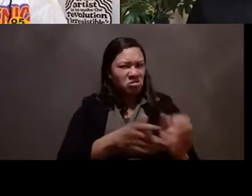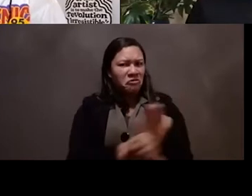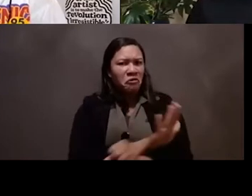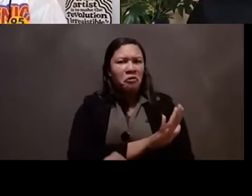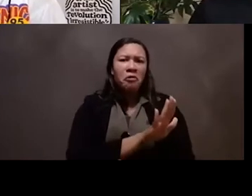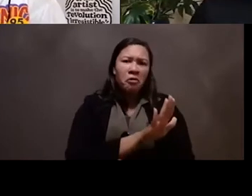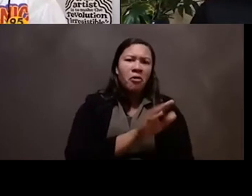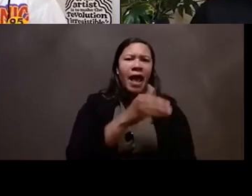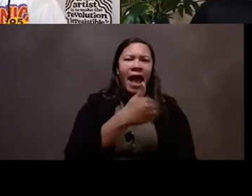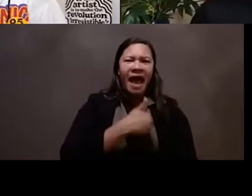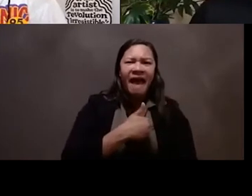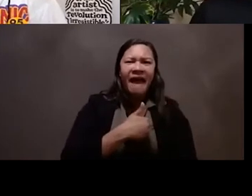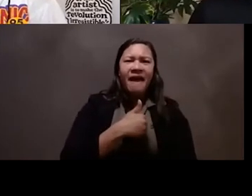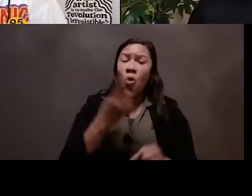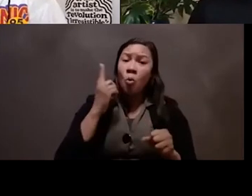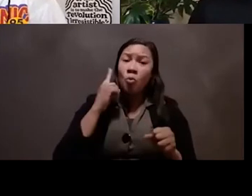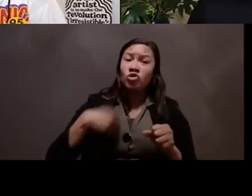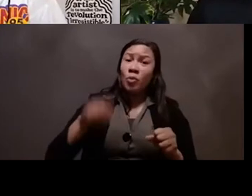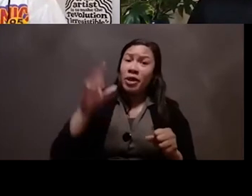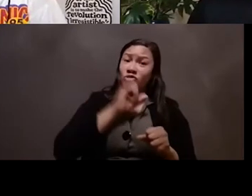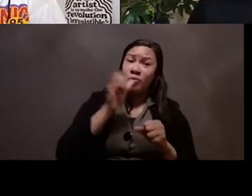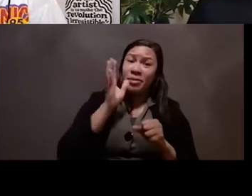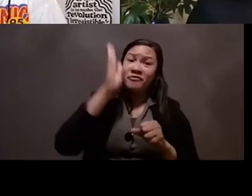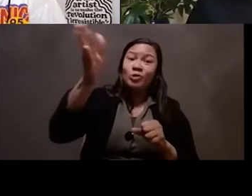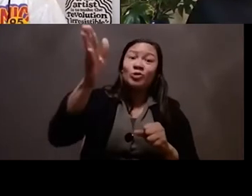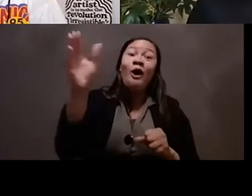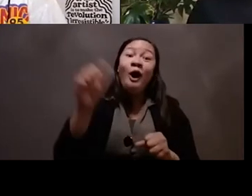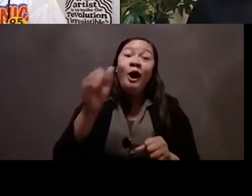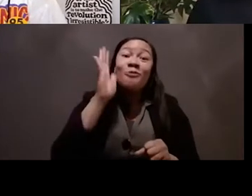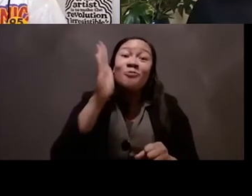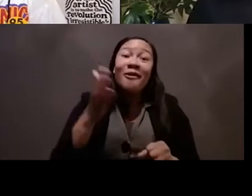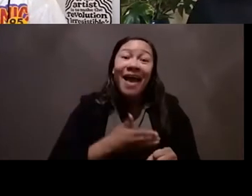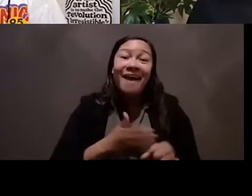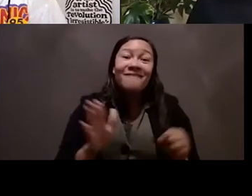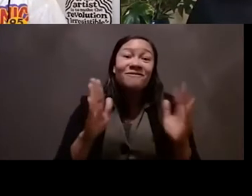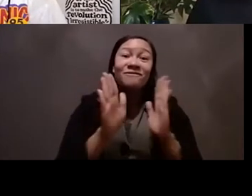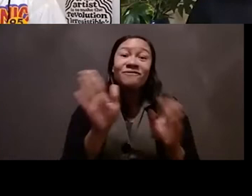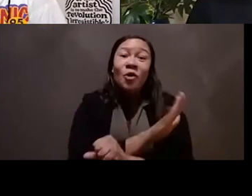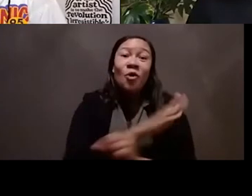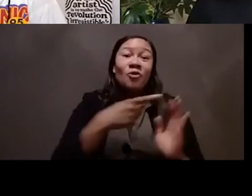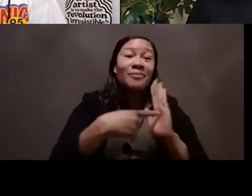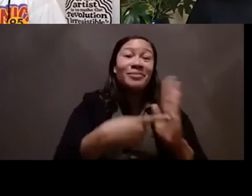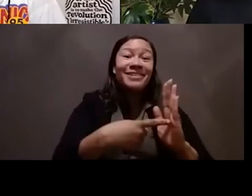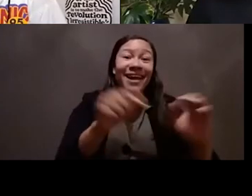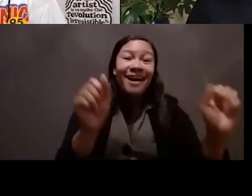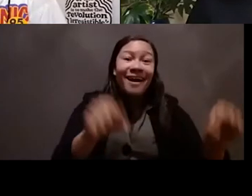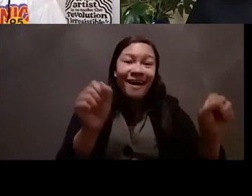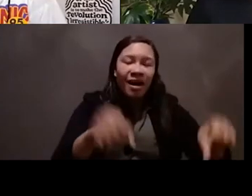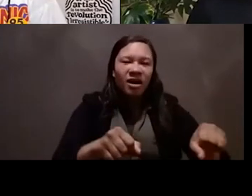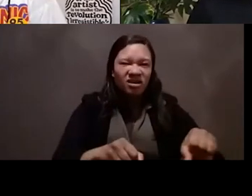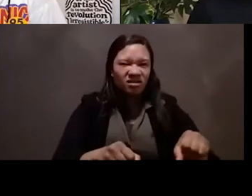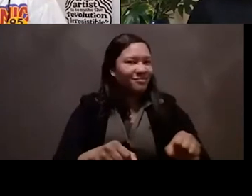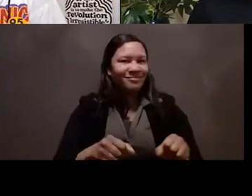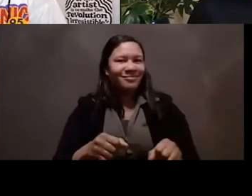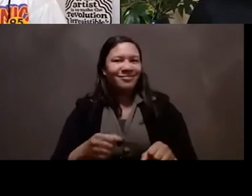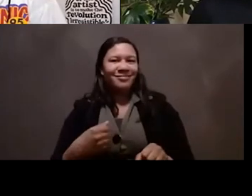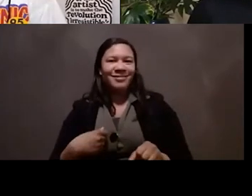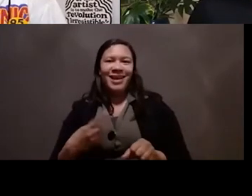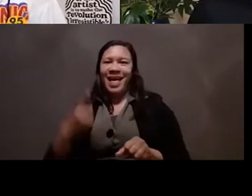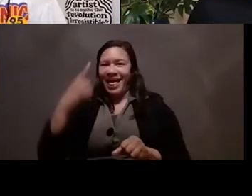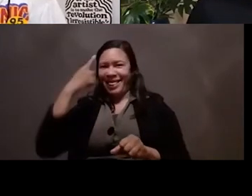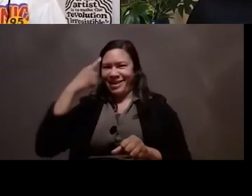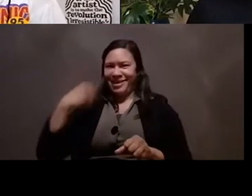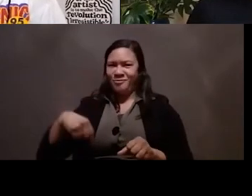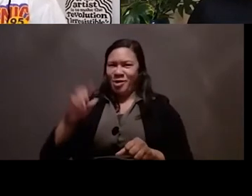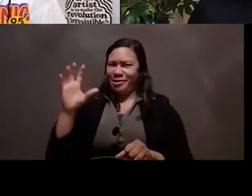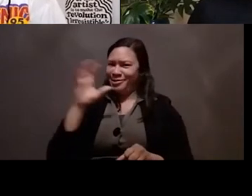that that is possible. I'm thinking, Jenna, about your conversation with, I believe it was